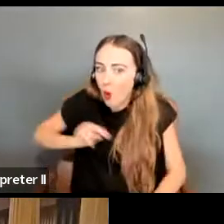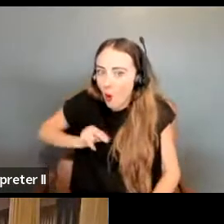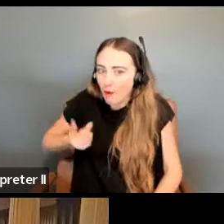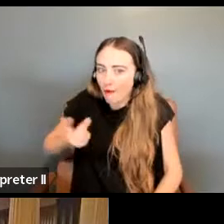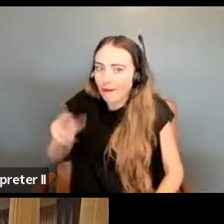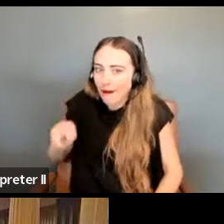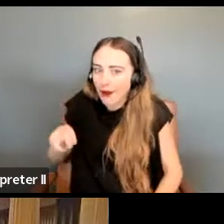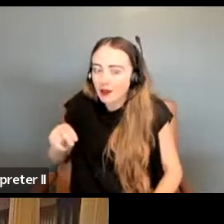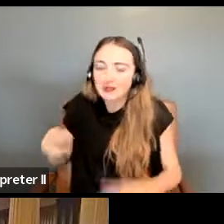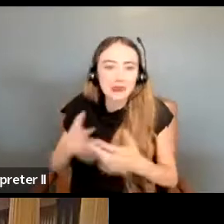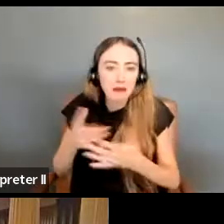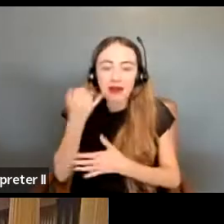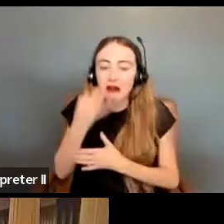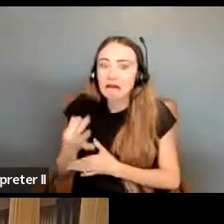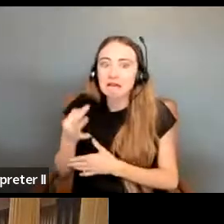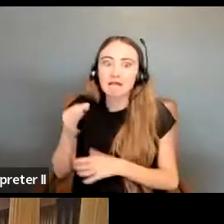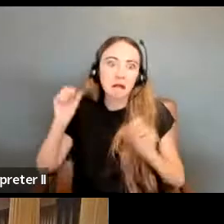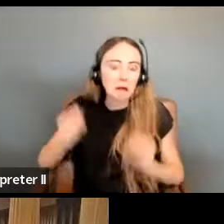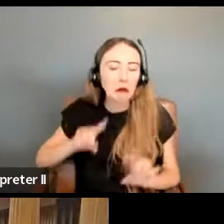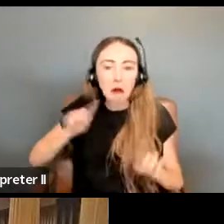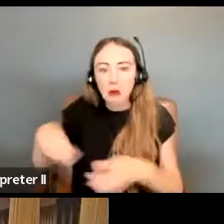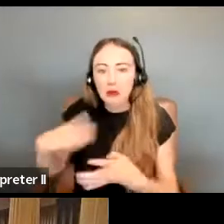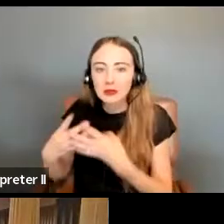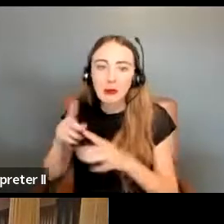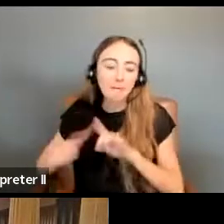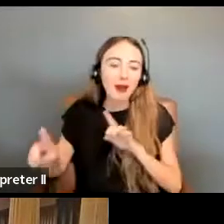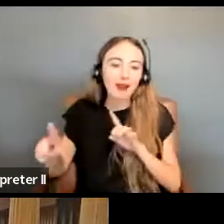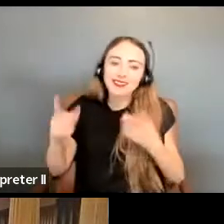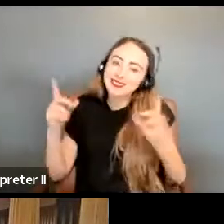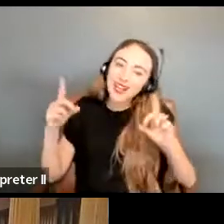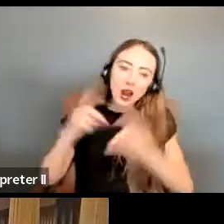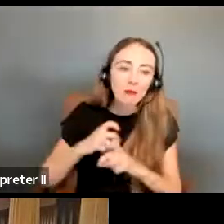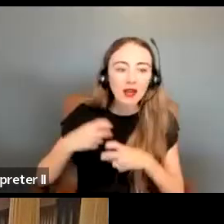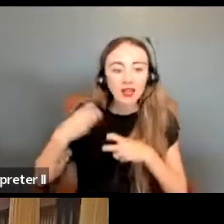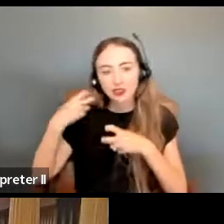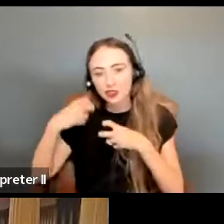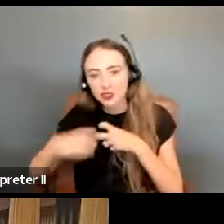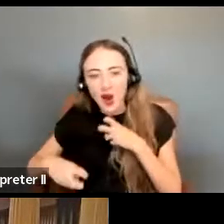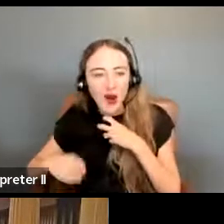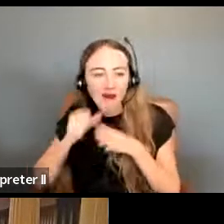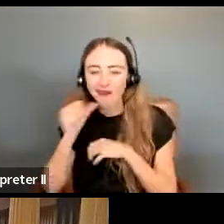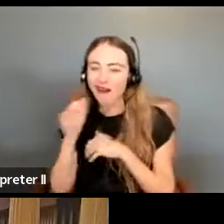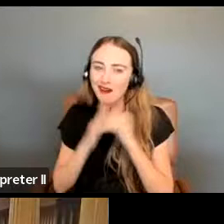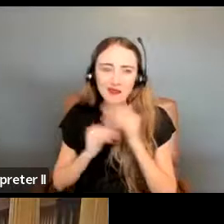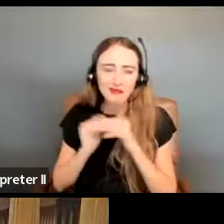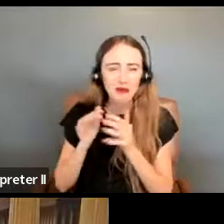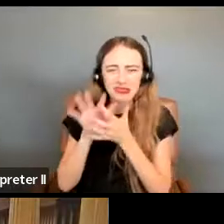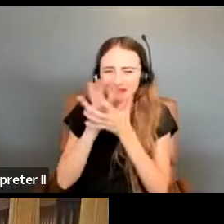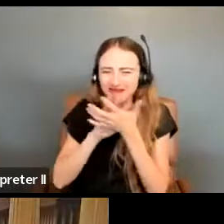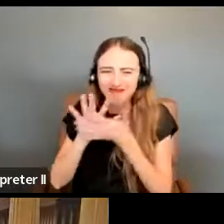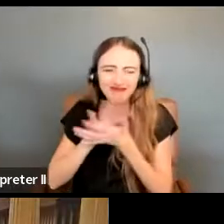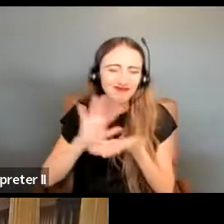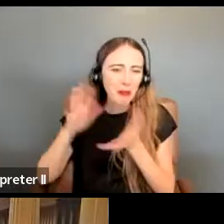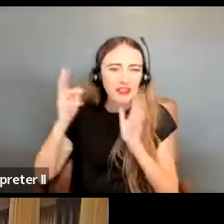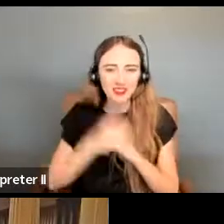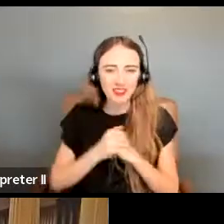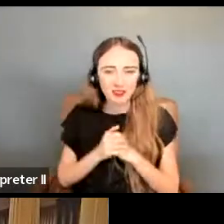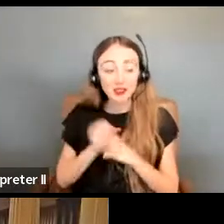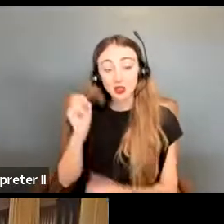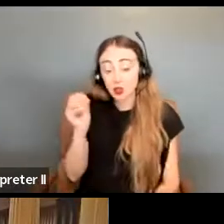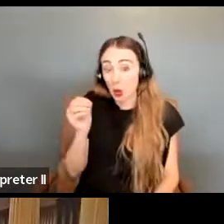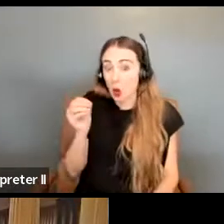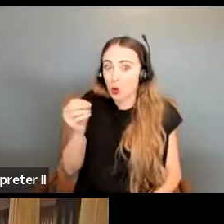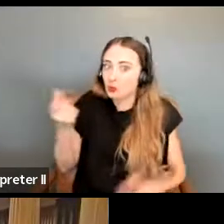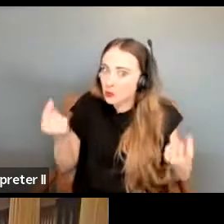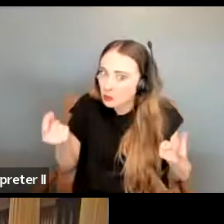them years of their life. But that's complicated. It's hard, it's uncomfortable, and it's messy. So instead, we